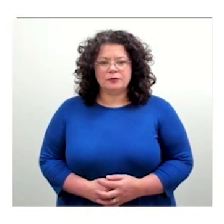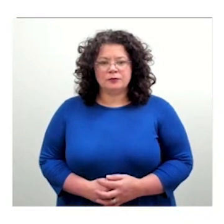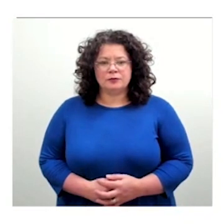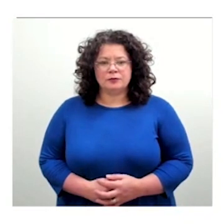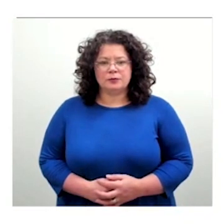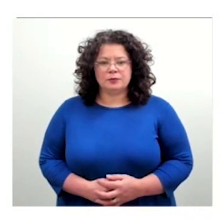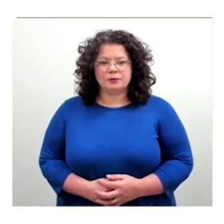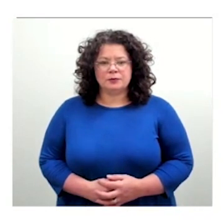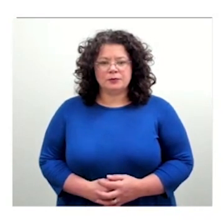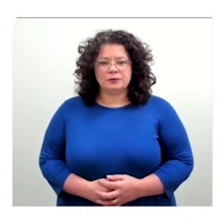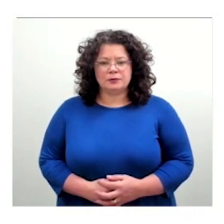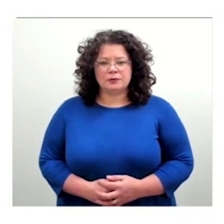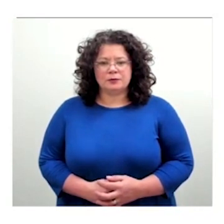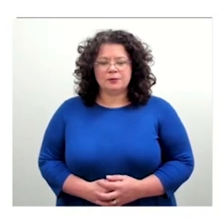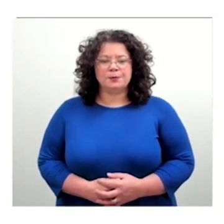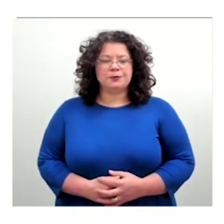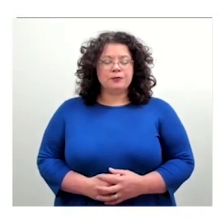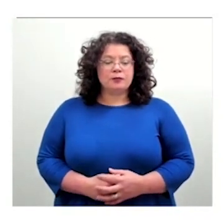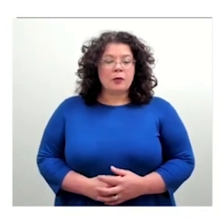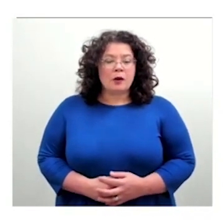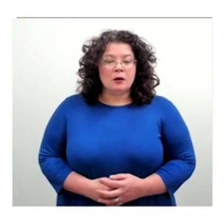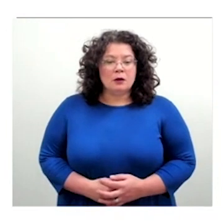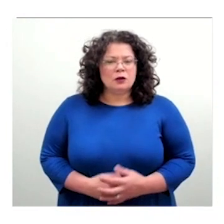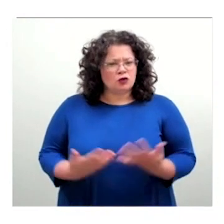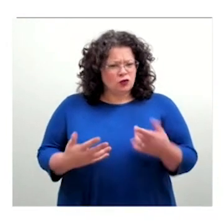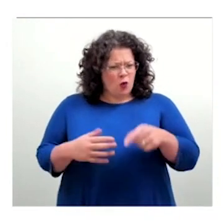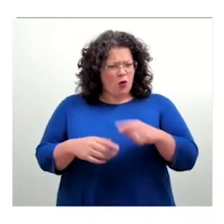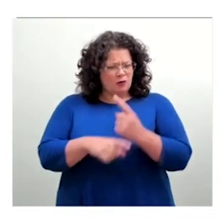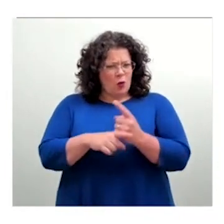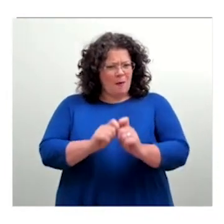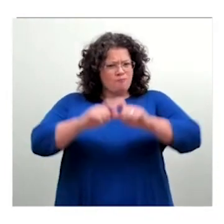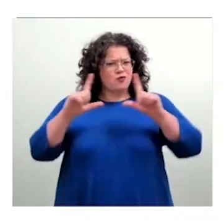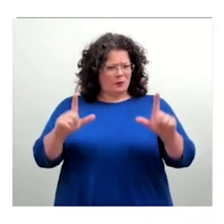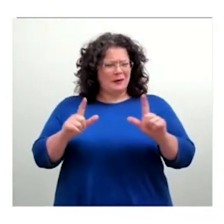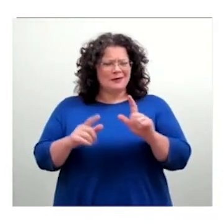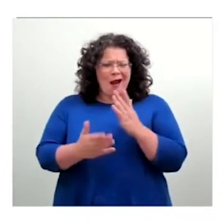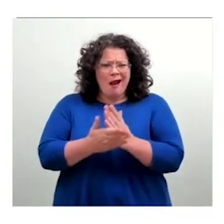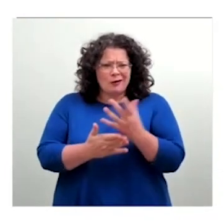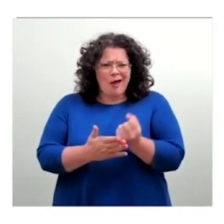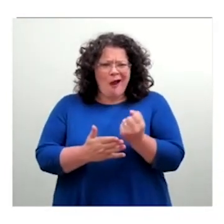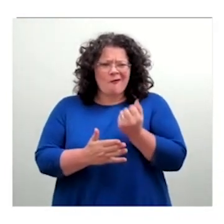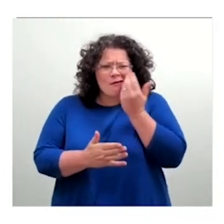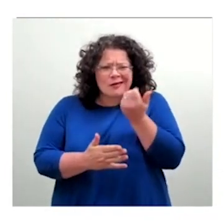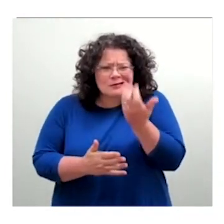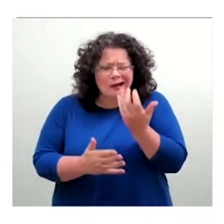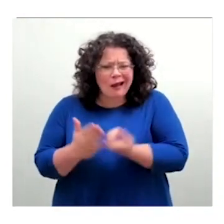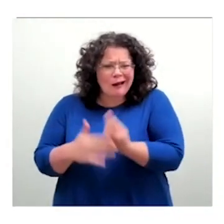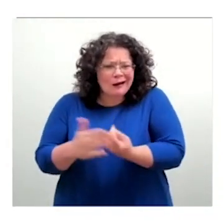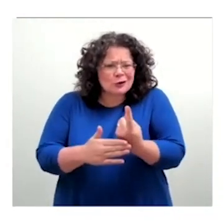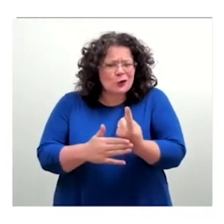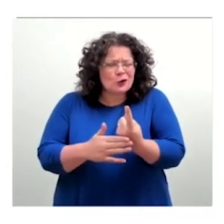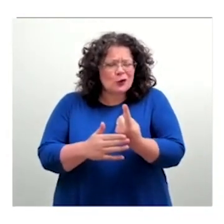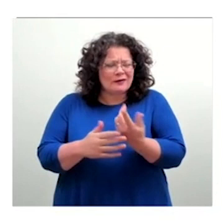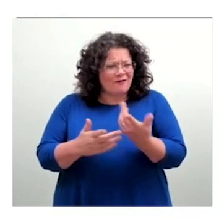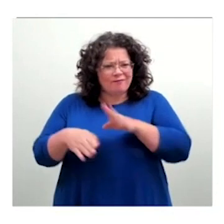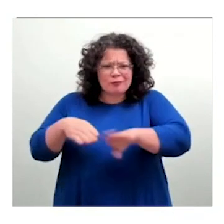cane. It does, and also, as Christine said, in some respects, less is more.